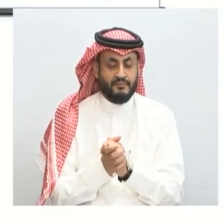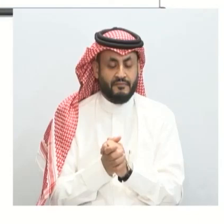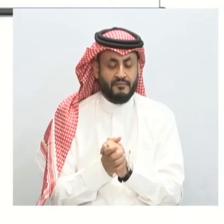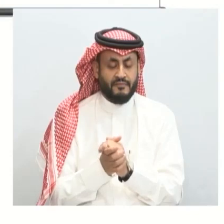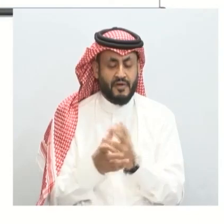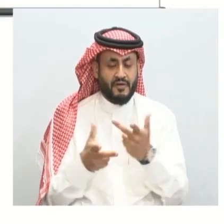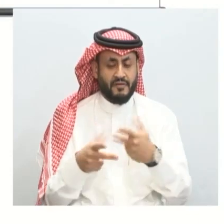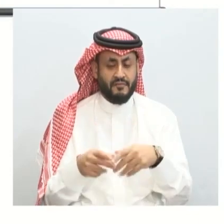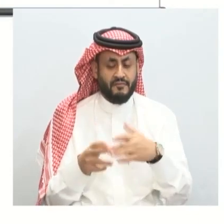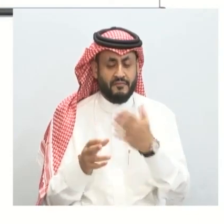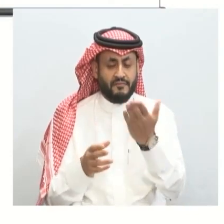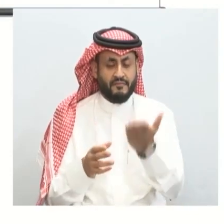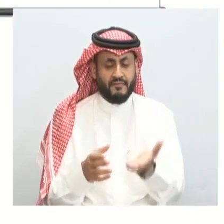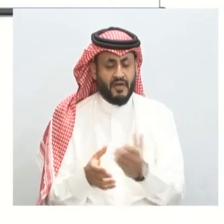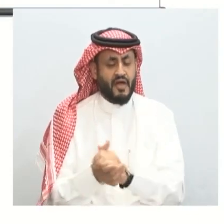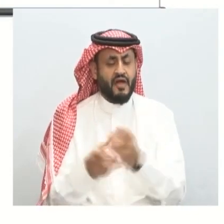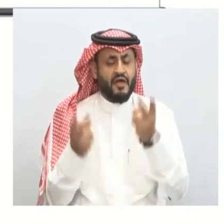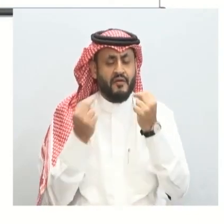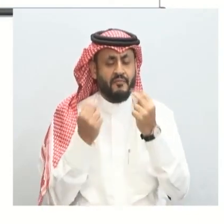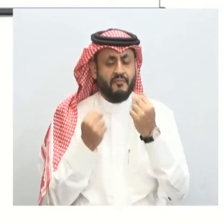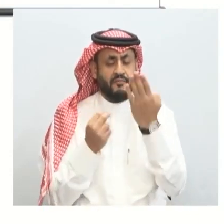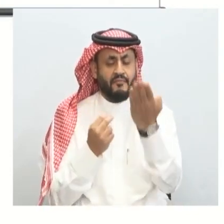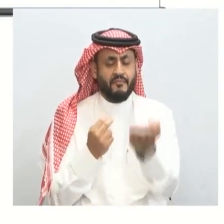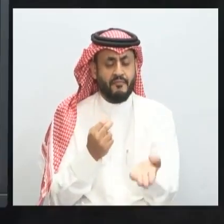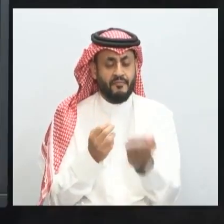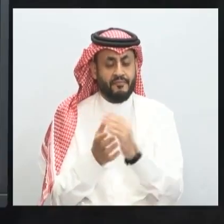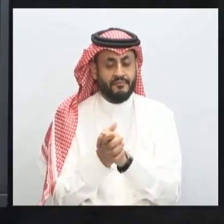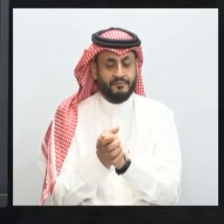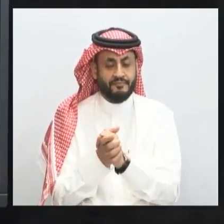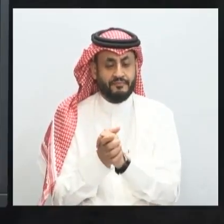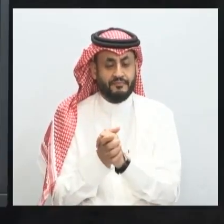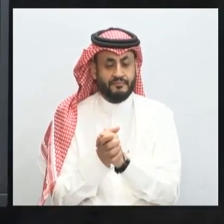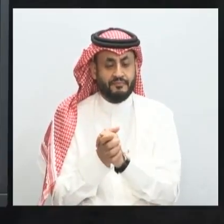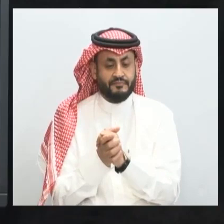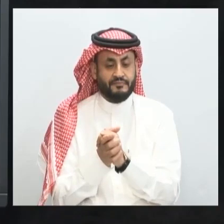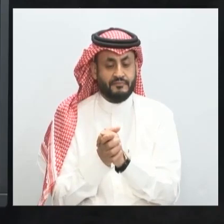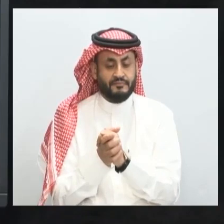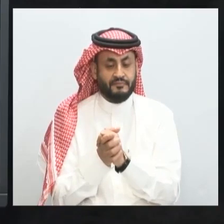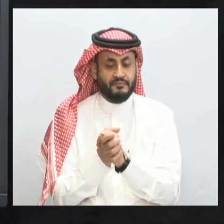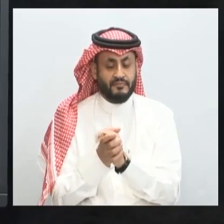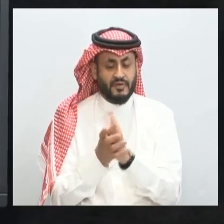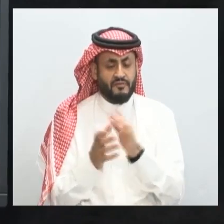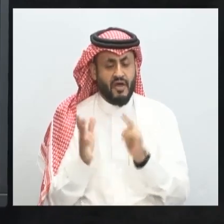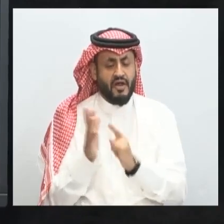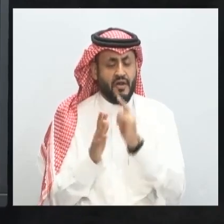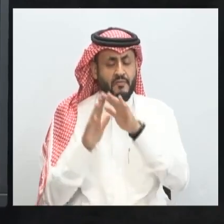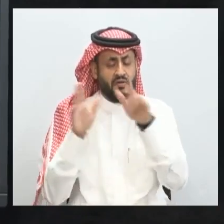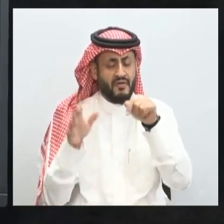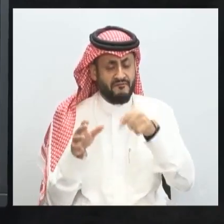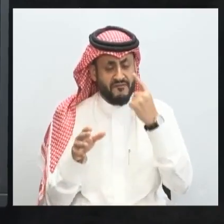the very end, we engaged in a rather interesting topic here. We have the subject of outer space and if there is